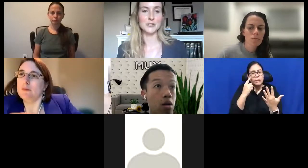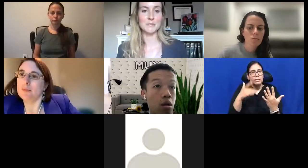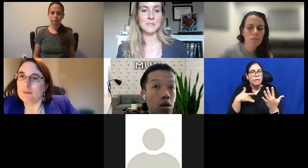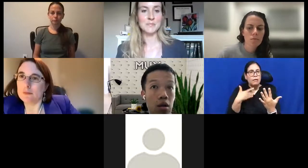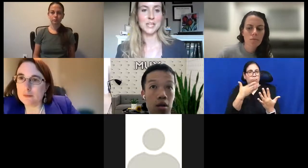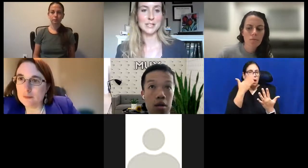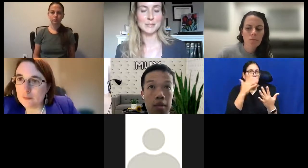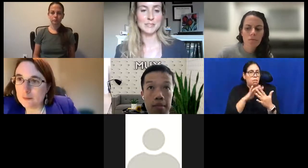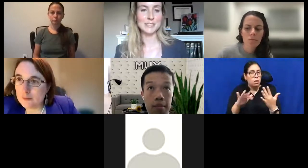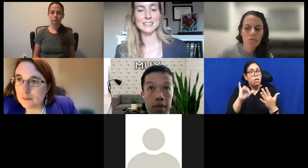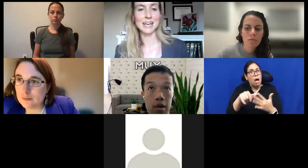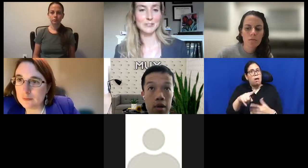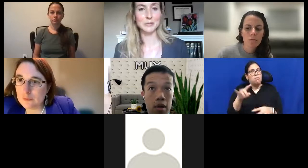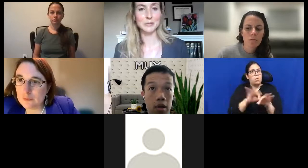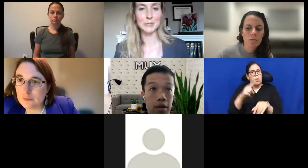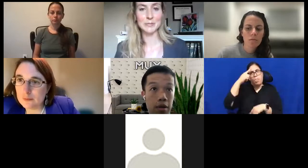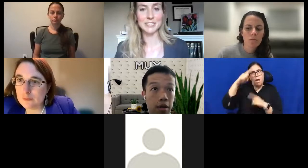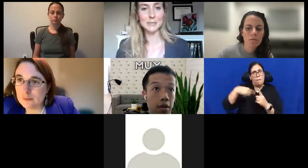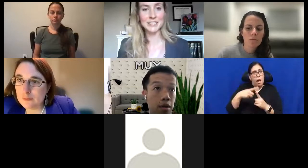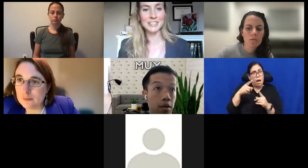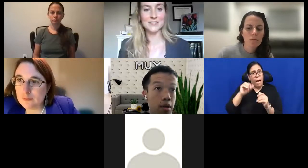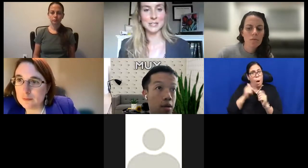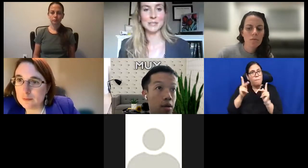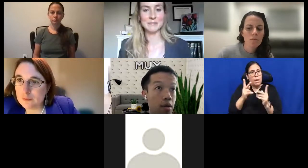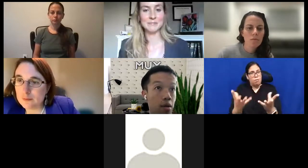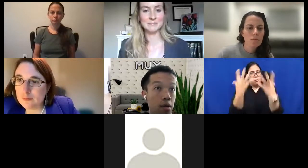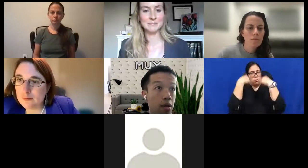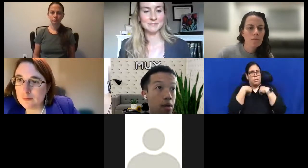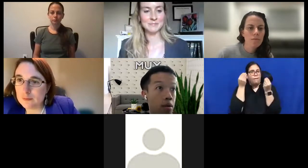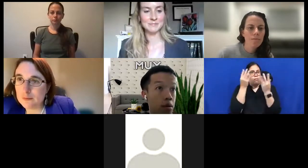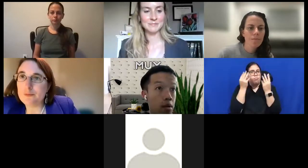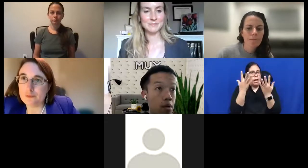out to the experts and actual people with disabilities for input.